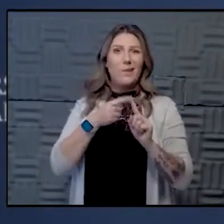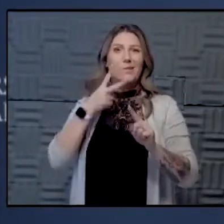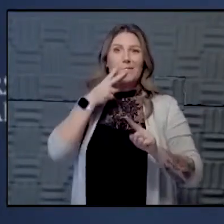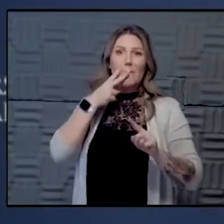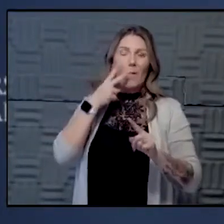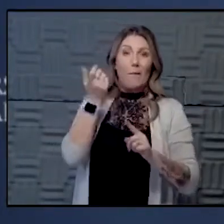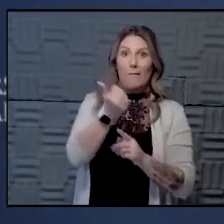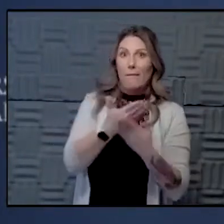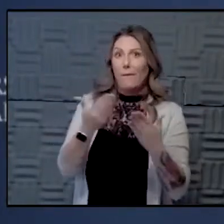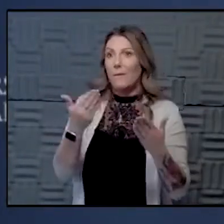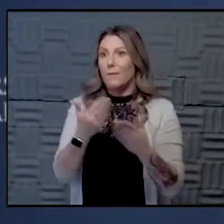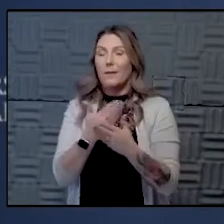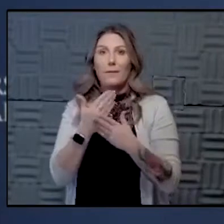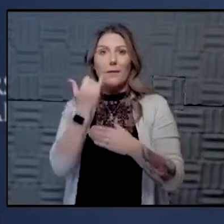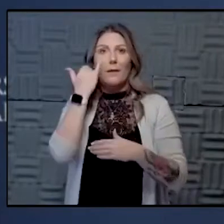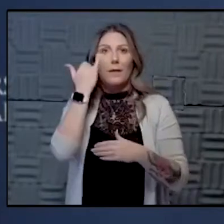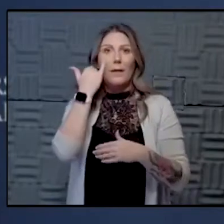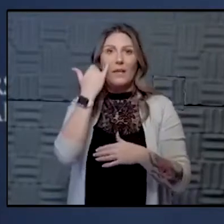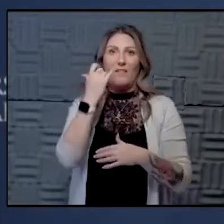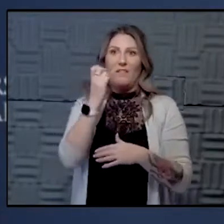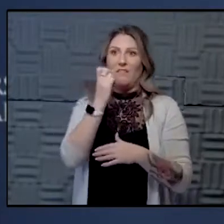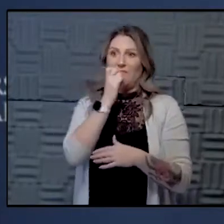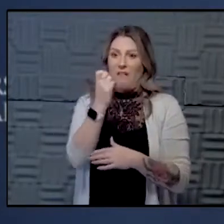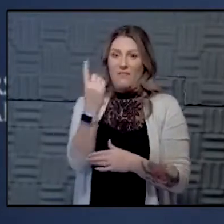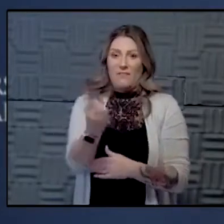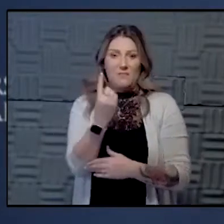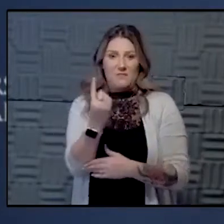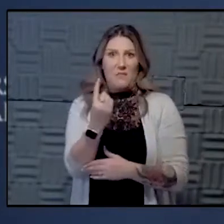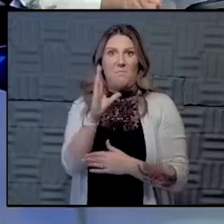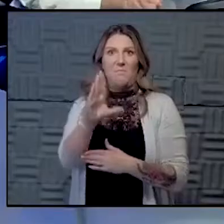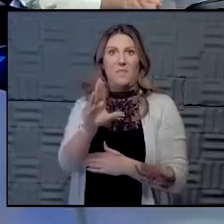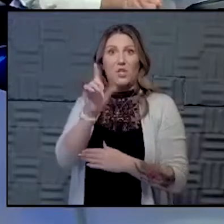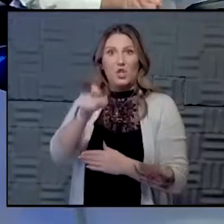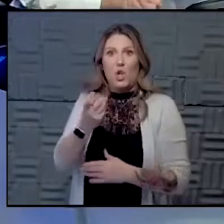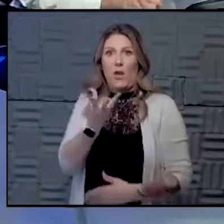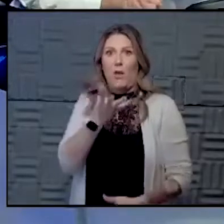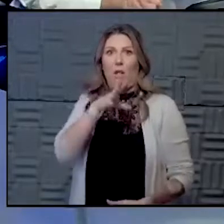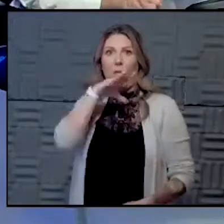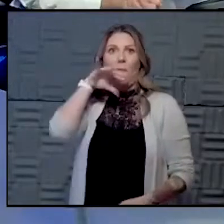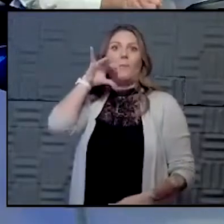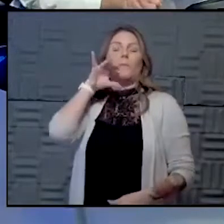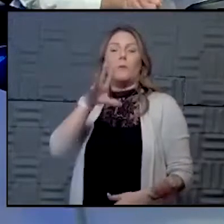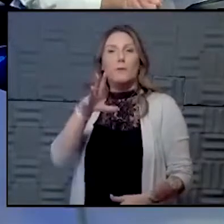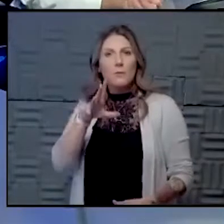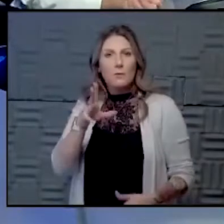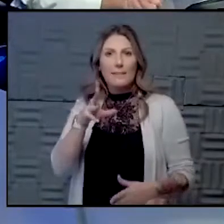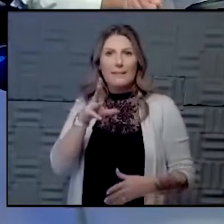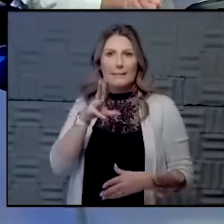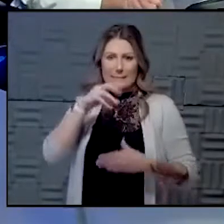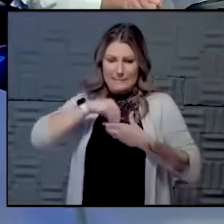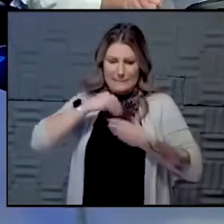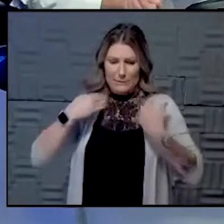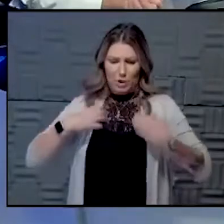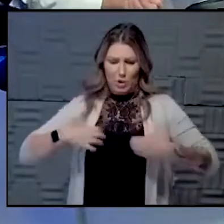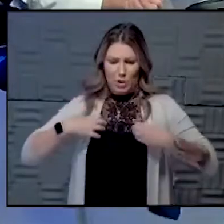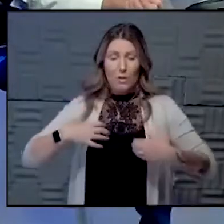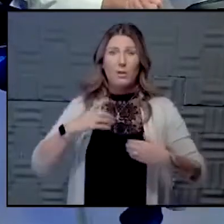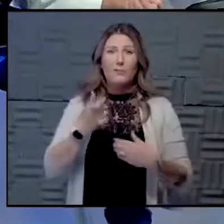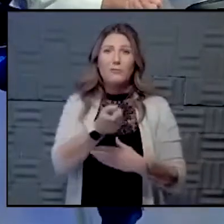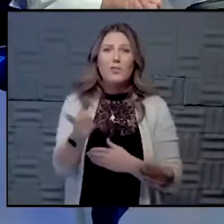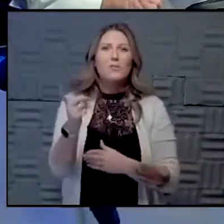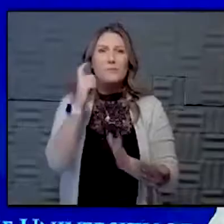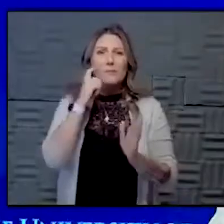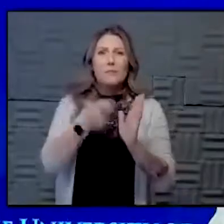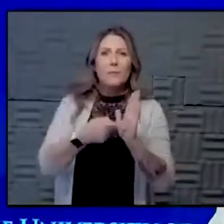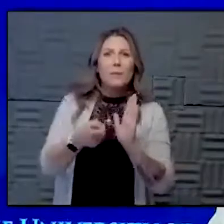Dr. Stites, of it's a foreign substance that you're inhaling into your lungs. There you go. And I would just add to that there are some indications, I